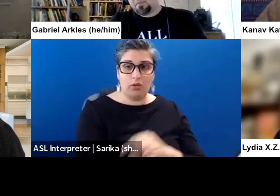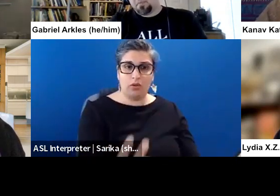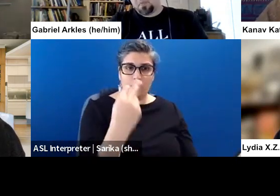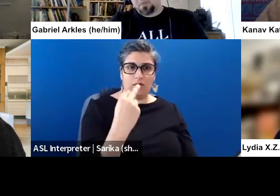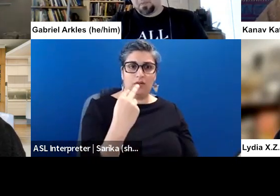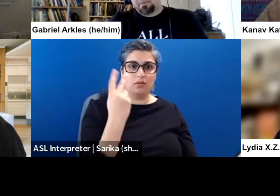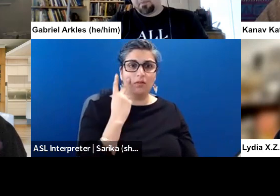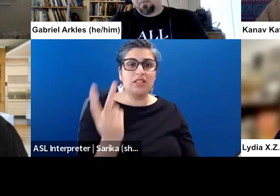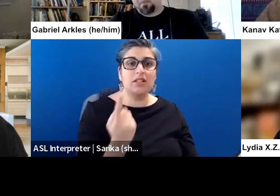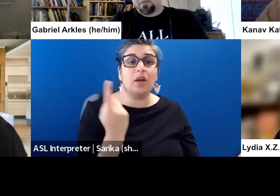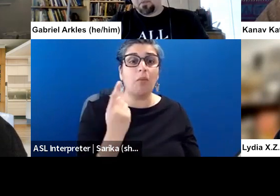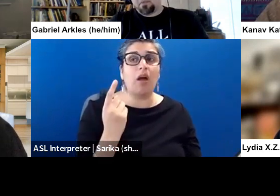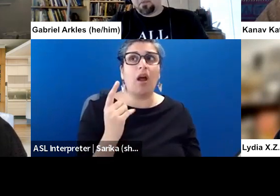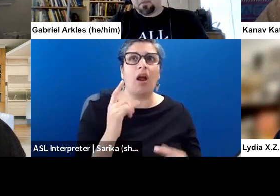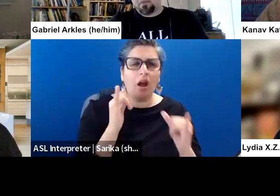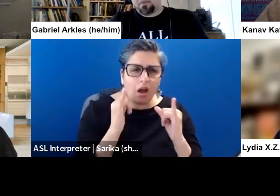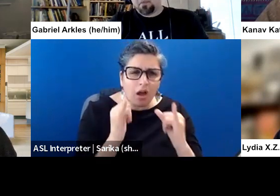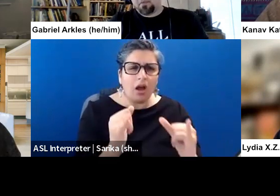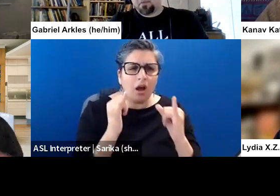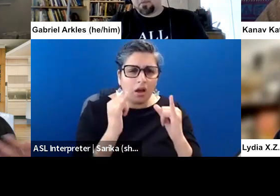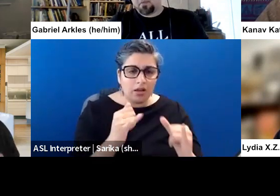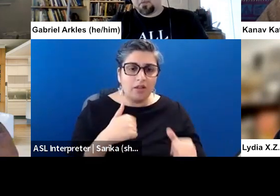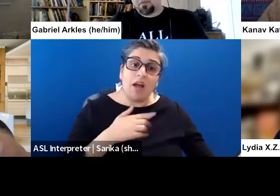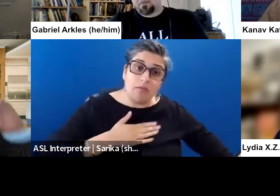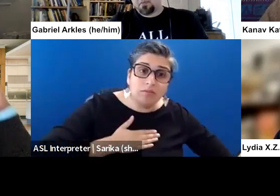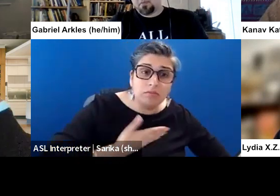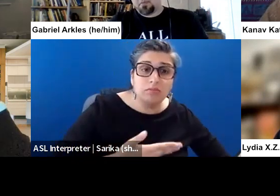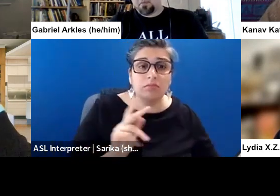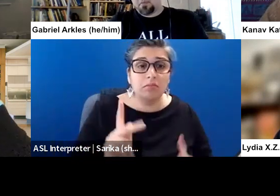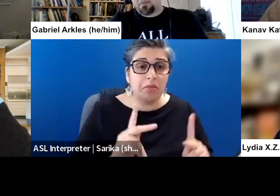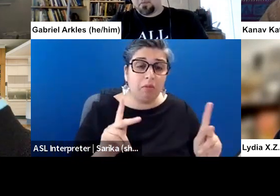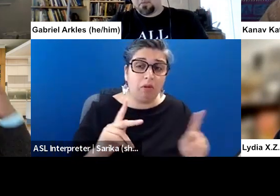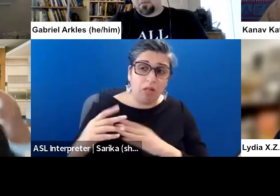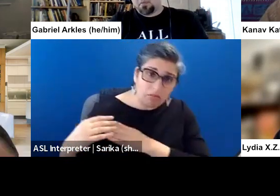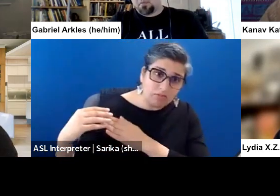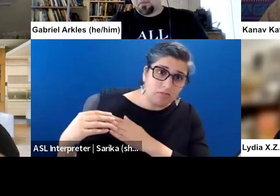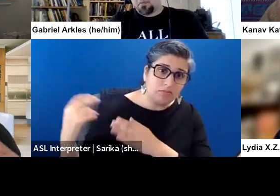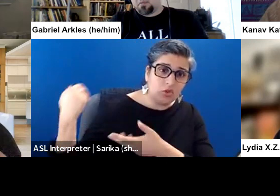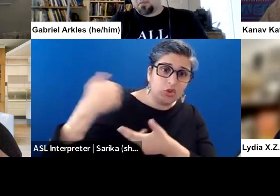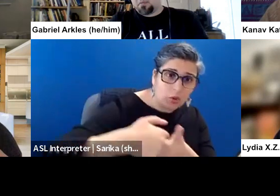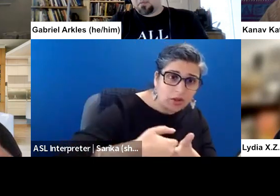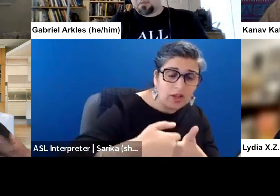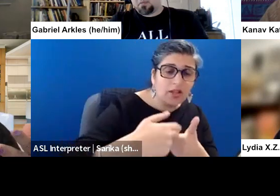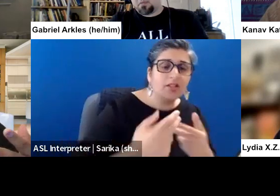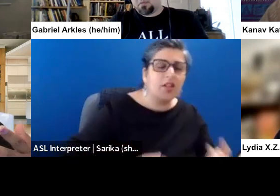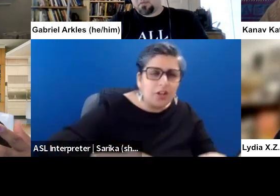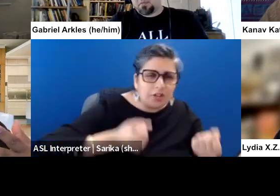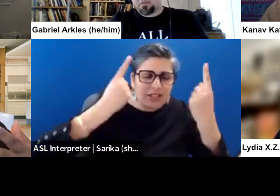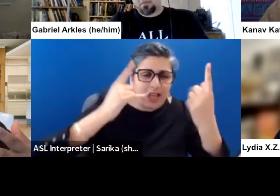can see somebody like you. You can see yourself, maybe, you know, if I'm willing, and those that are coming along on this journey with me, to understand the intersections